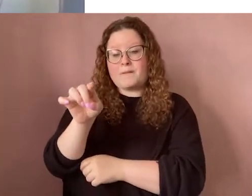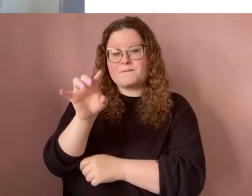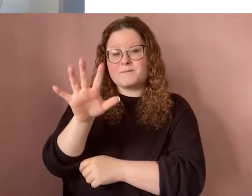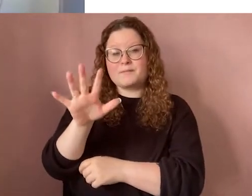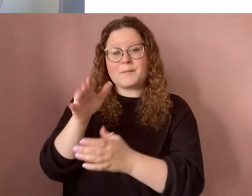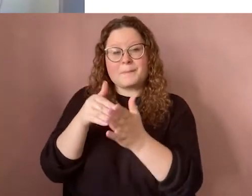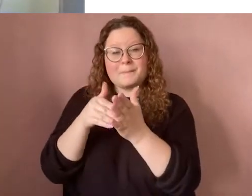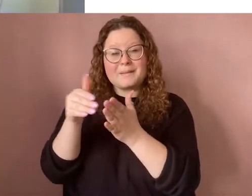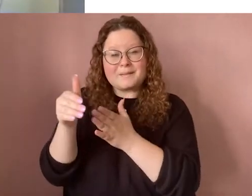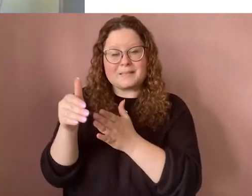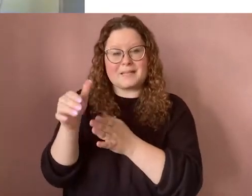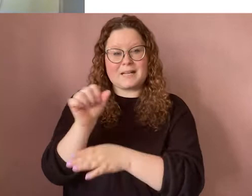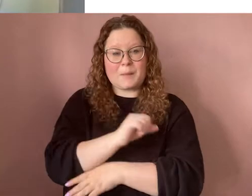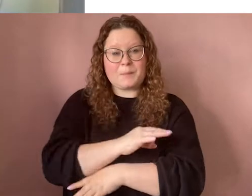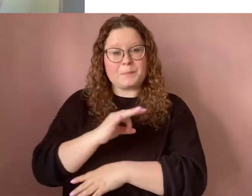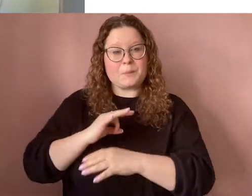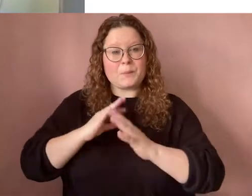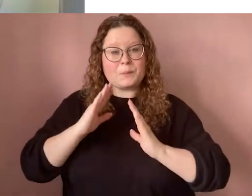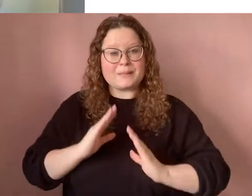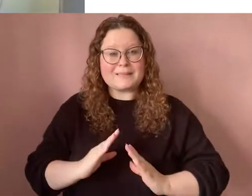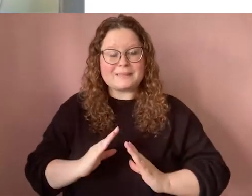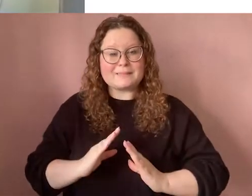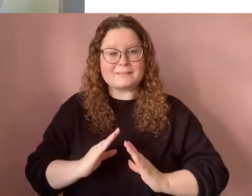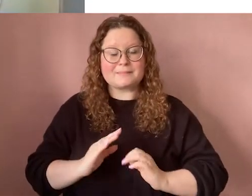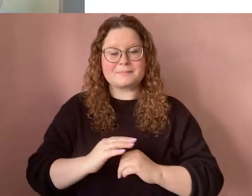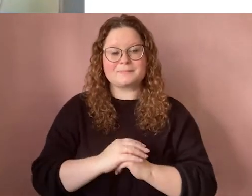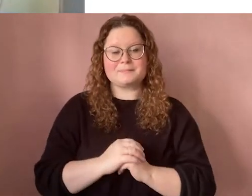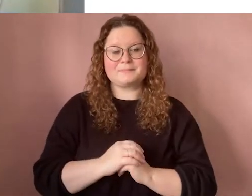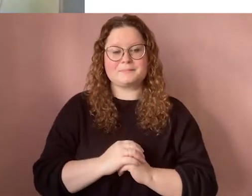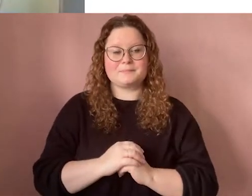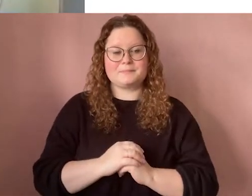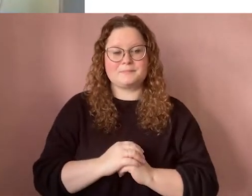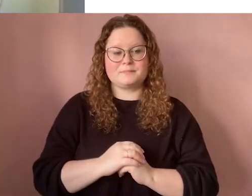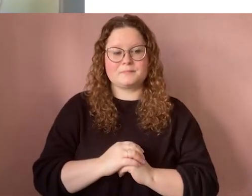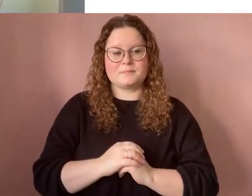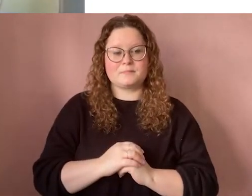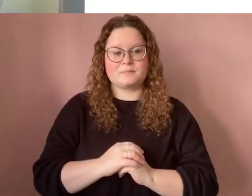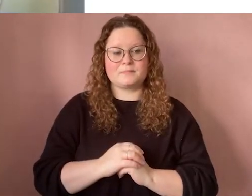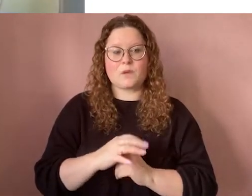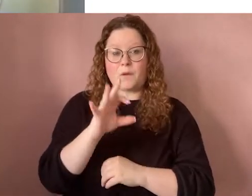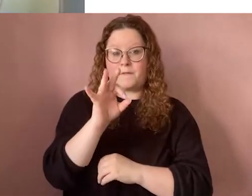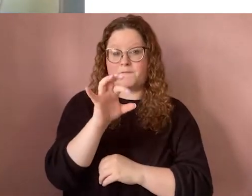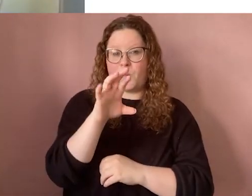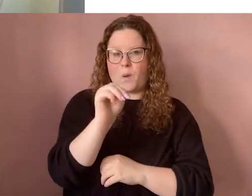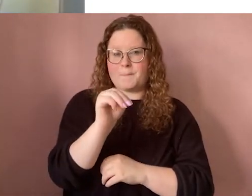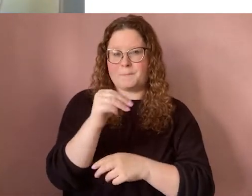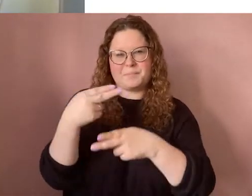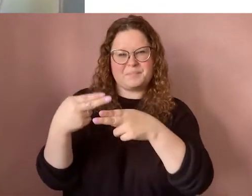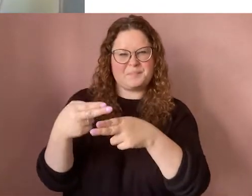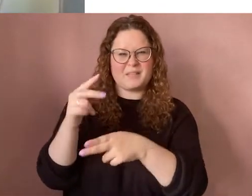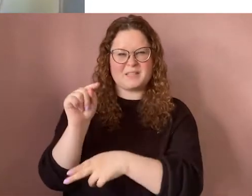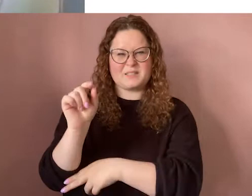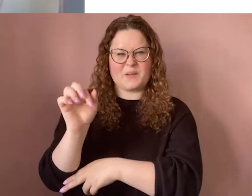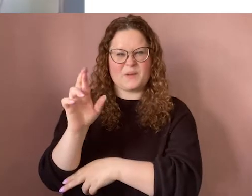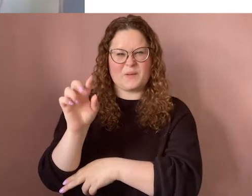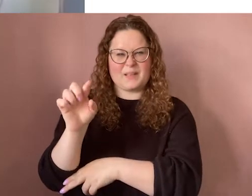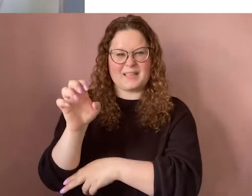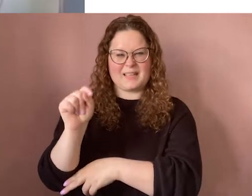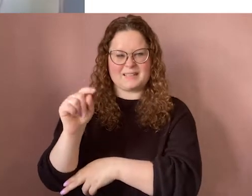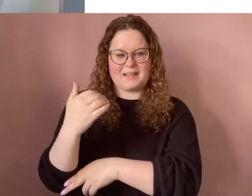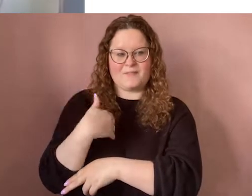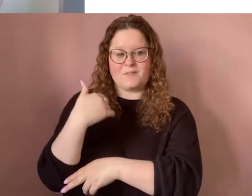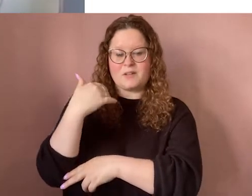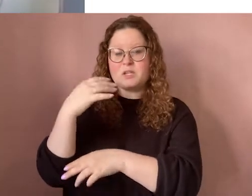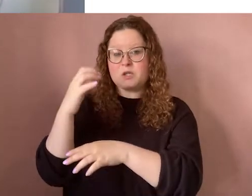an unprecedented business-led campaign. The forum, short name Target, produced a European business charter